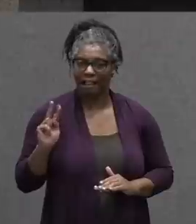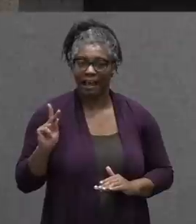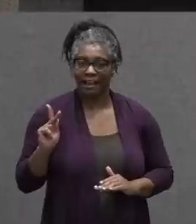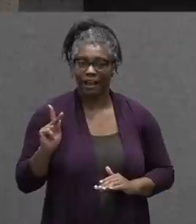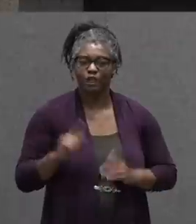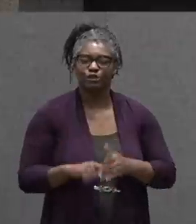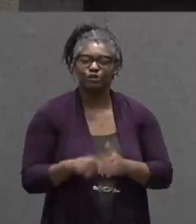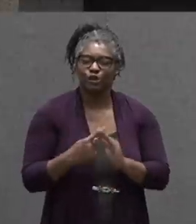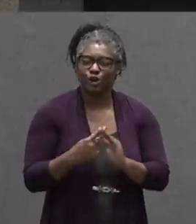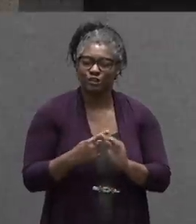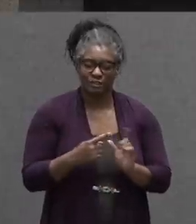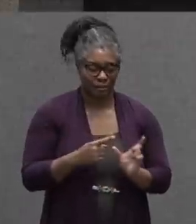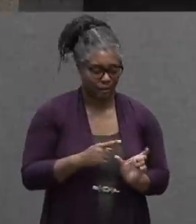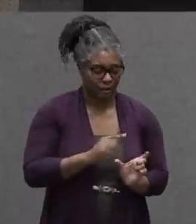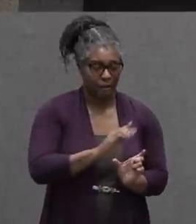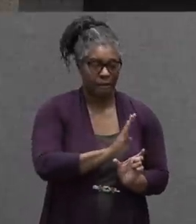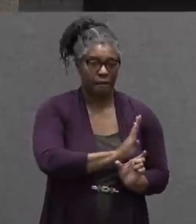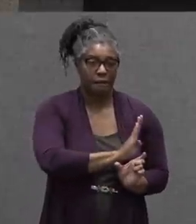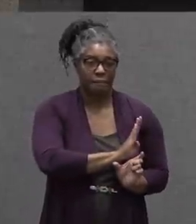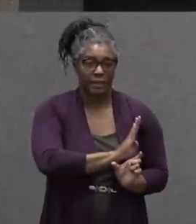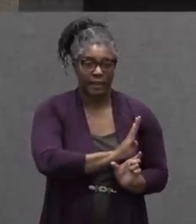bull.